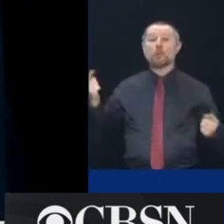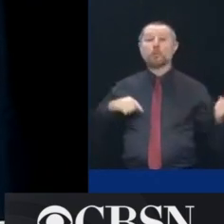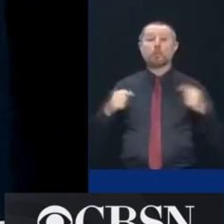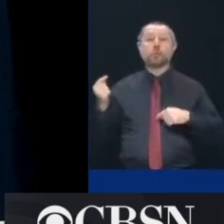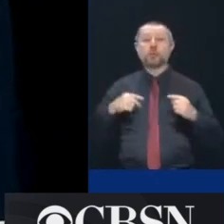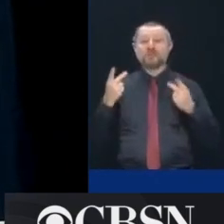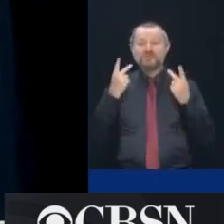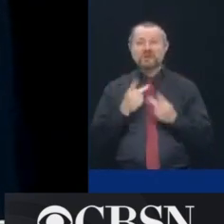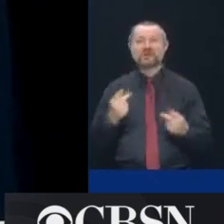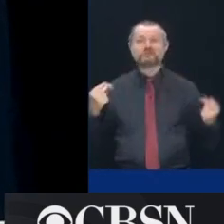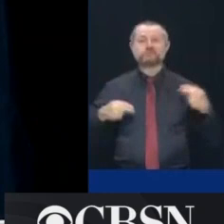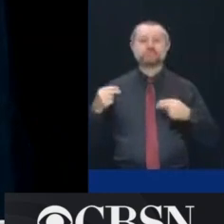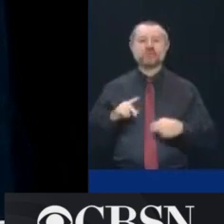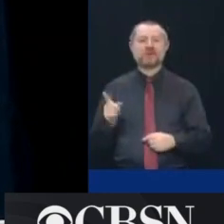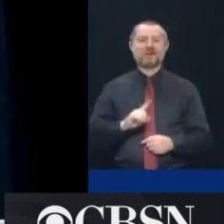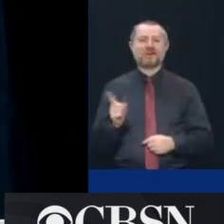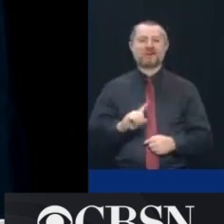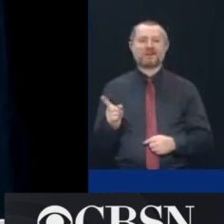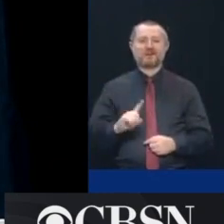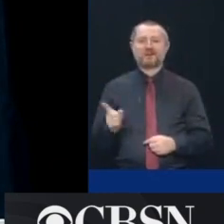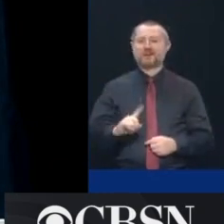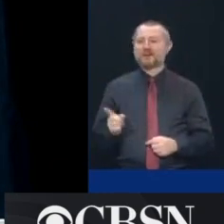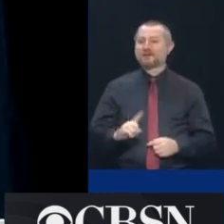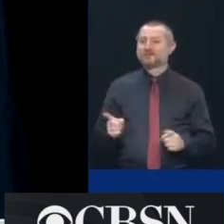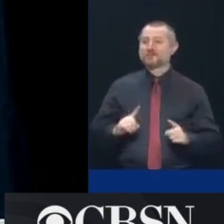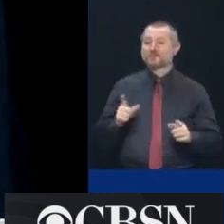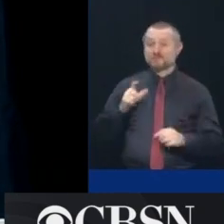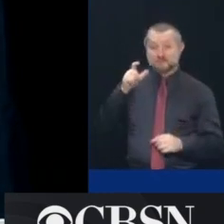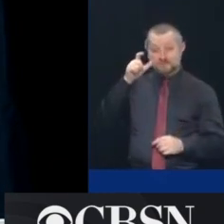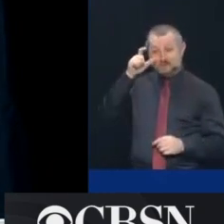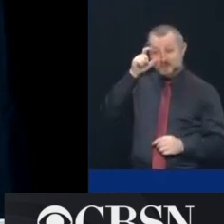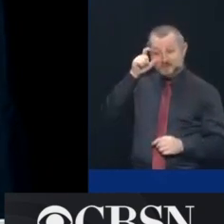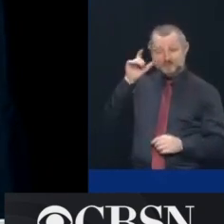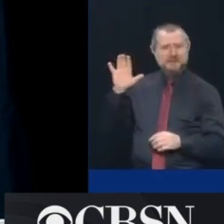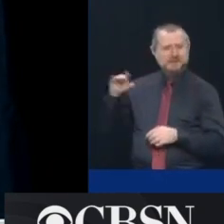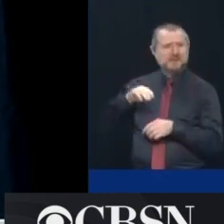Trump. Joe Biden's advisors say the same thing.